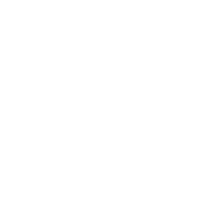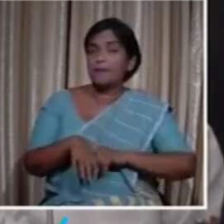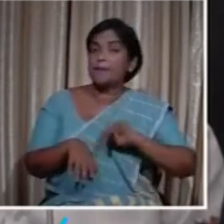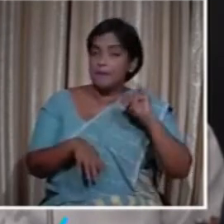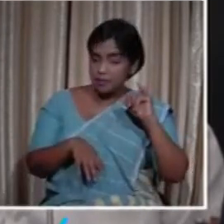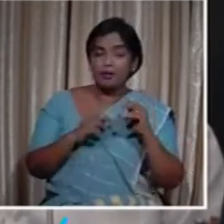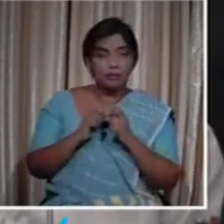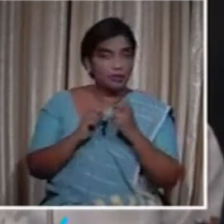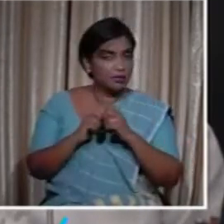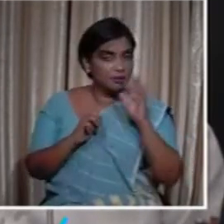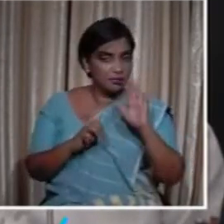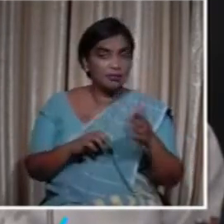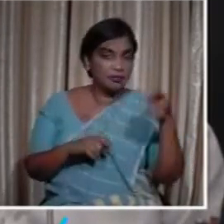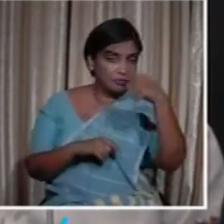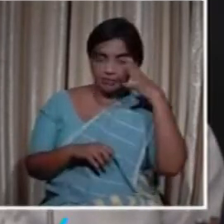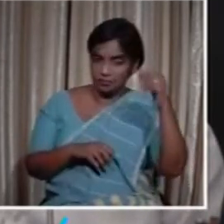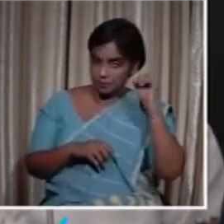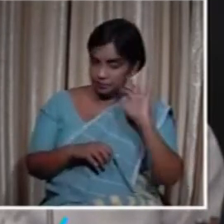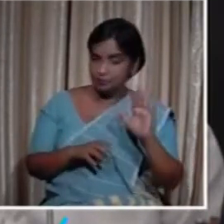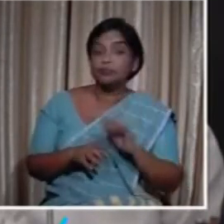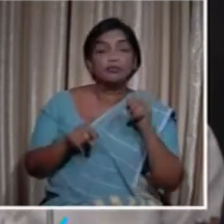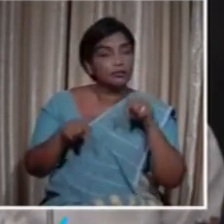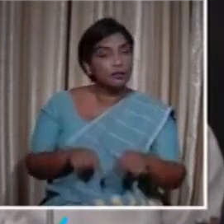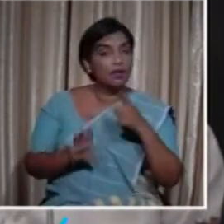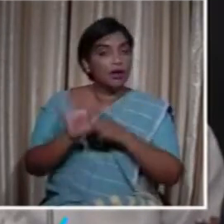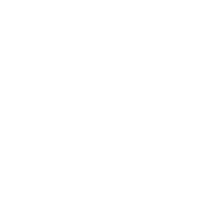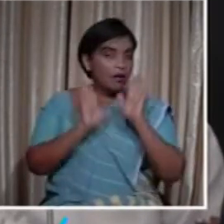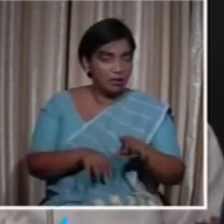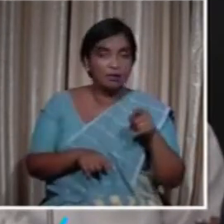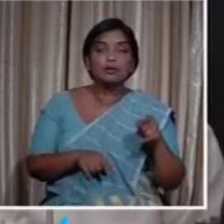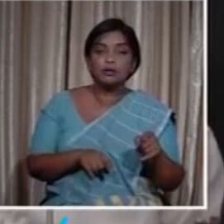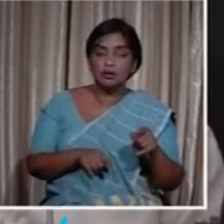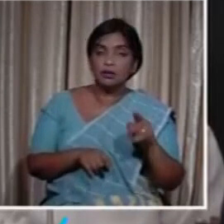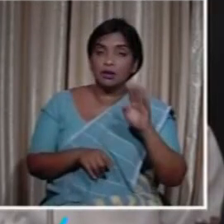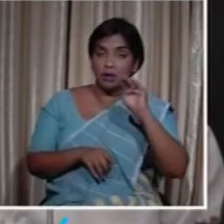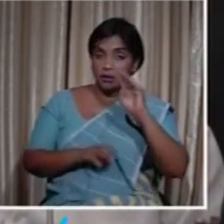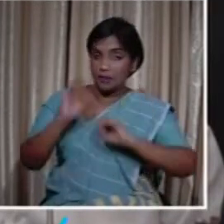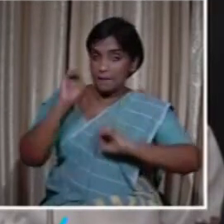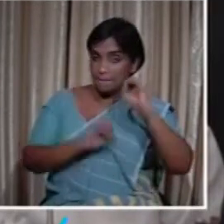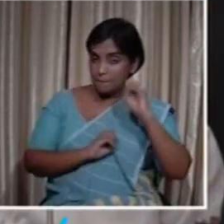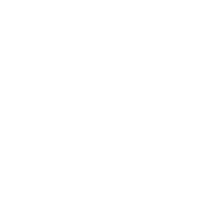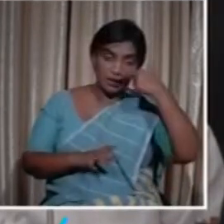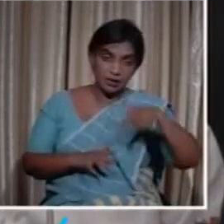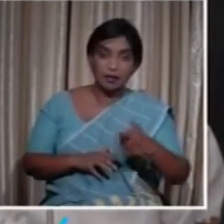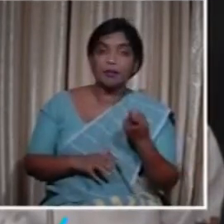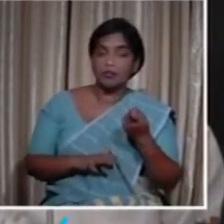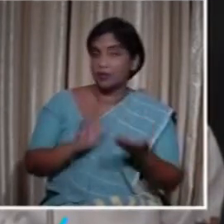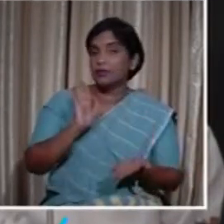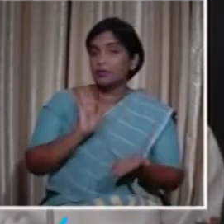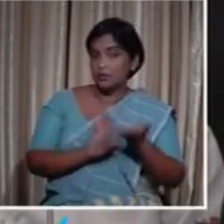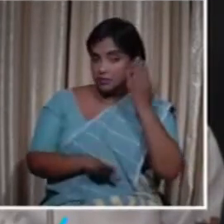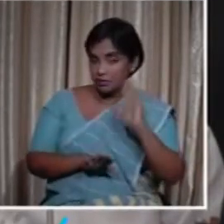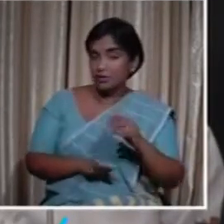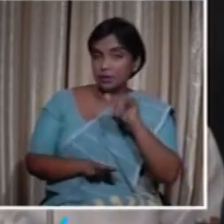global crisis risks raising oil prices. Some estimate that global oil prices will rise by as much as 40% by the end of this